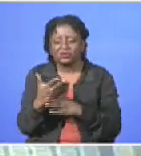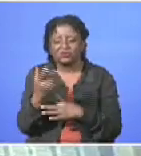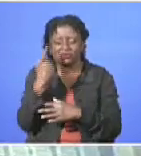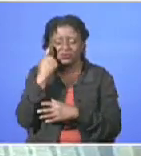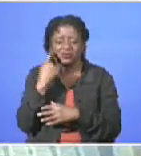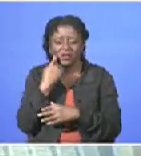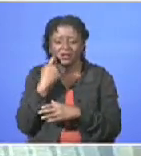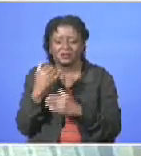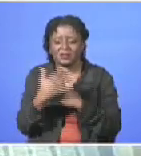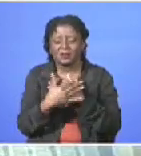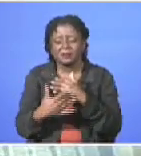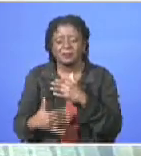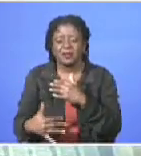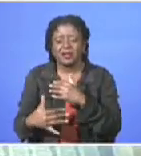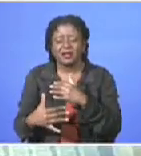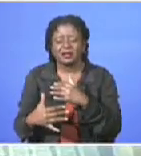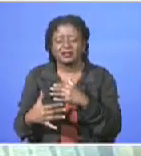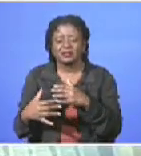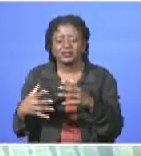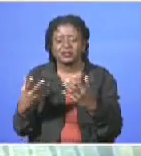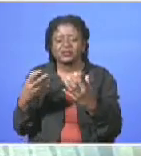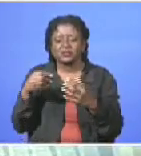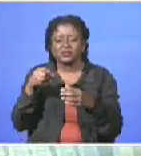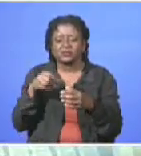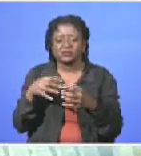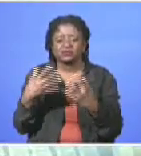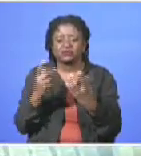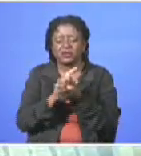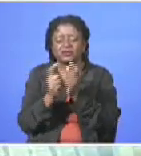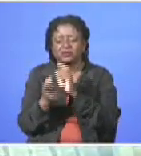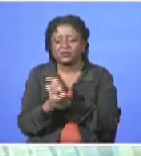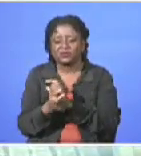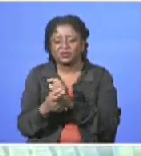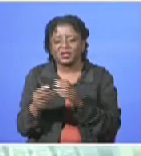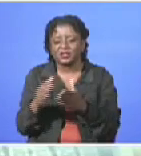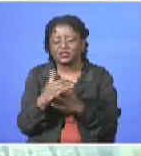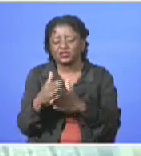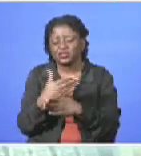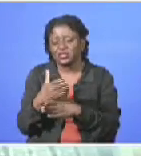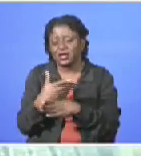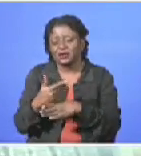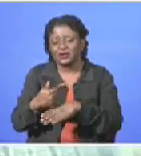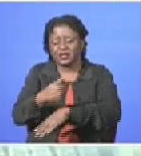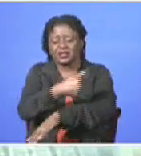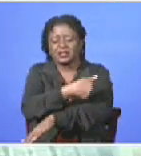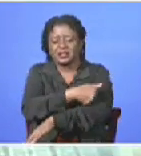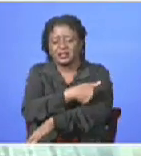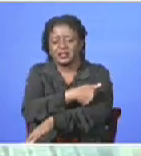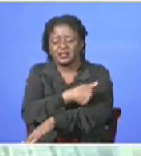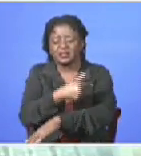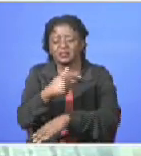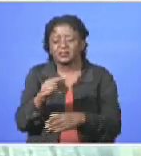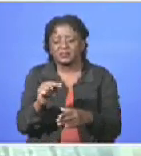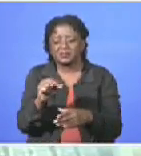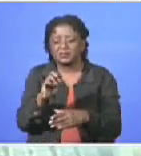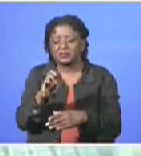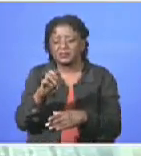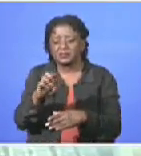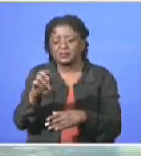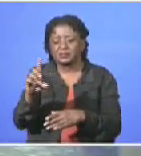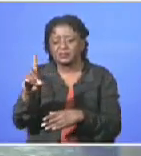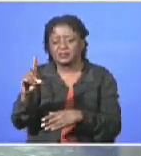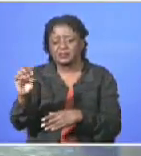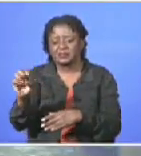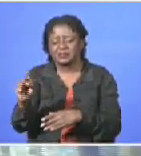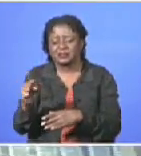needles. In this week's edition of Things You Should Know, Cleopatra Murphy takes a look at HIV and AIDS, once considered a death sentence,